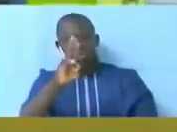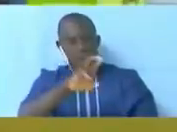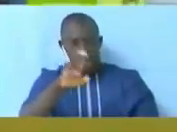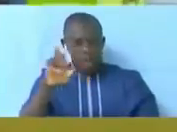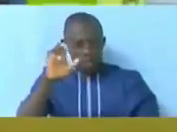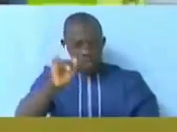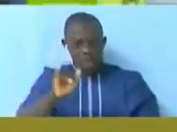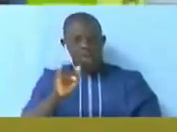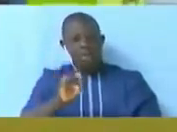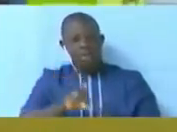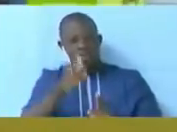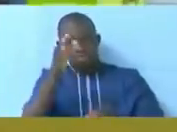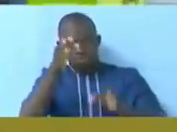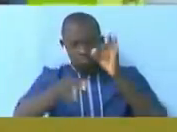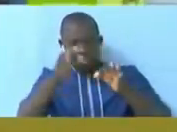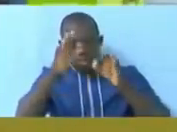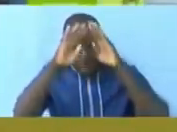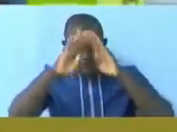The